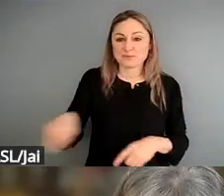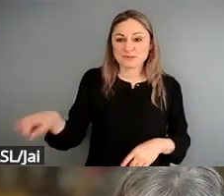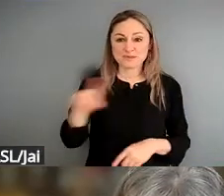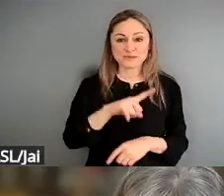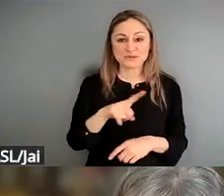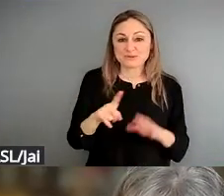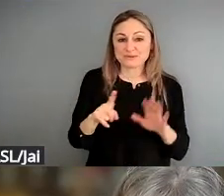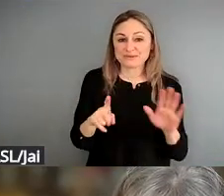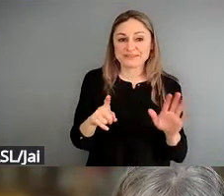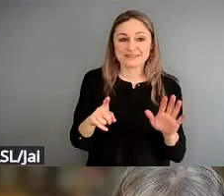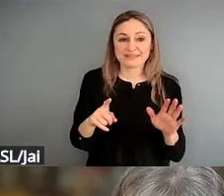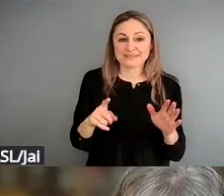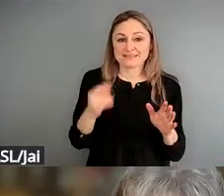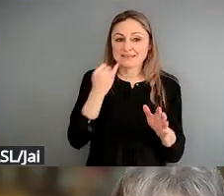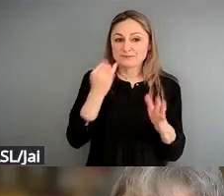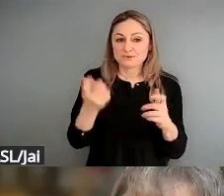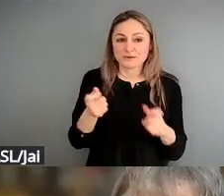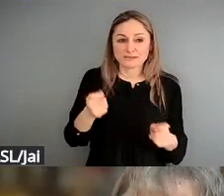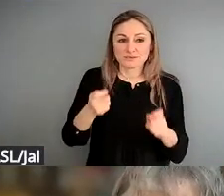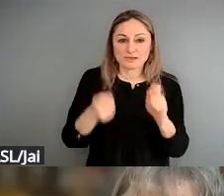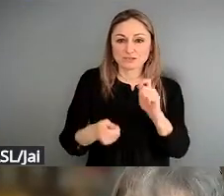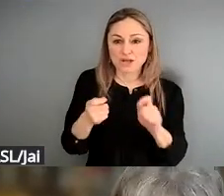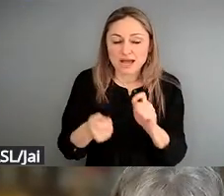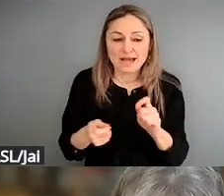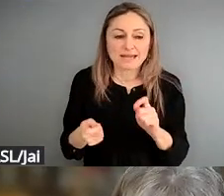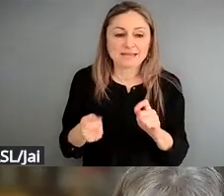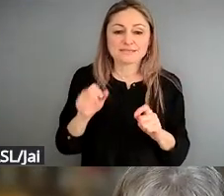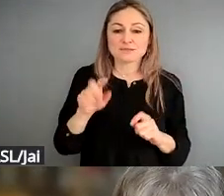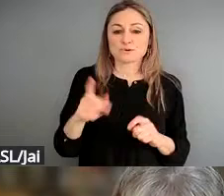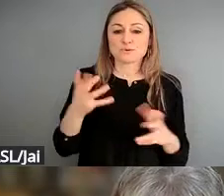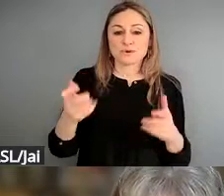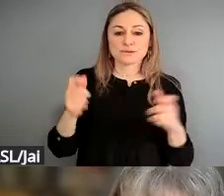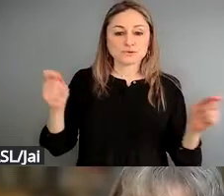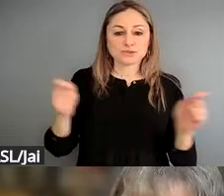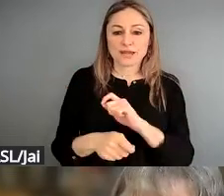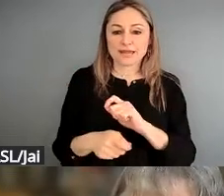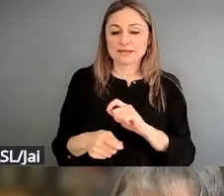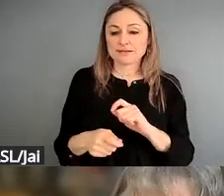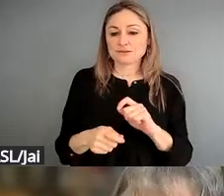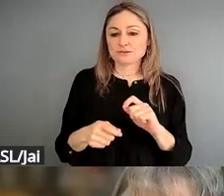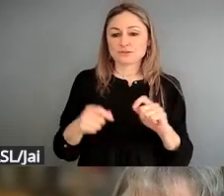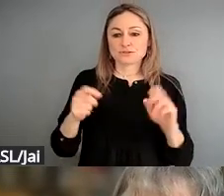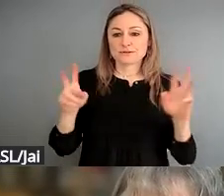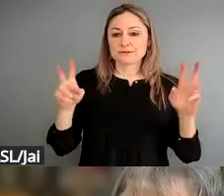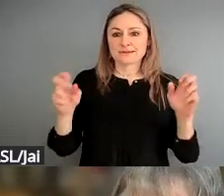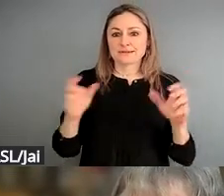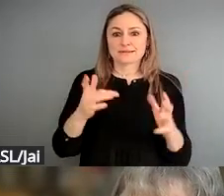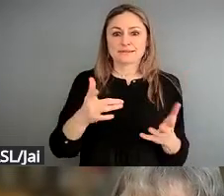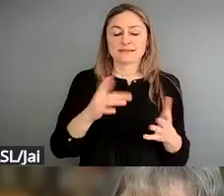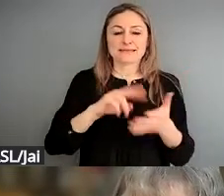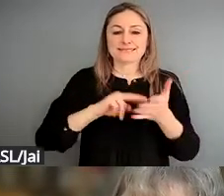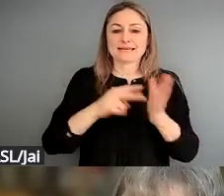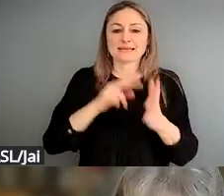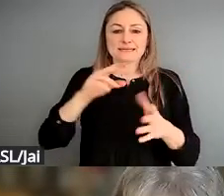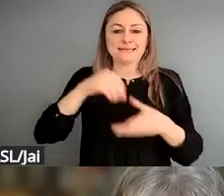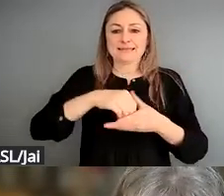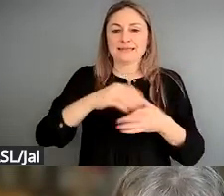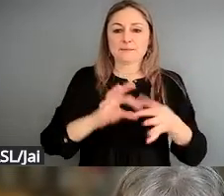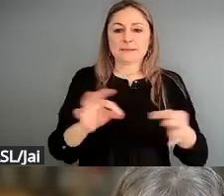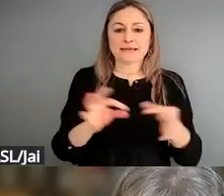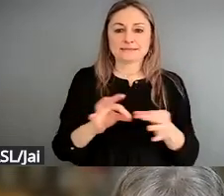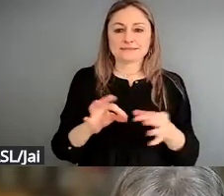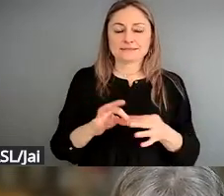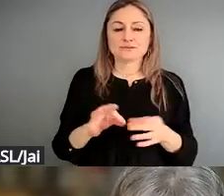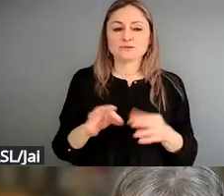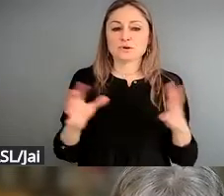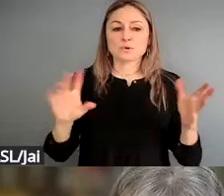that we would like to adjust, or if it's something that we want to change, the spirit of it, we can certainly do that. But we're reflecting